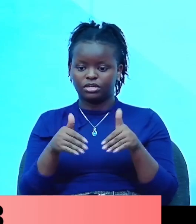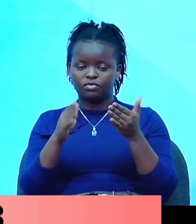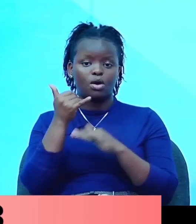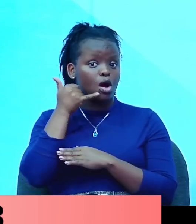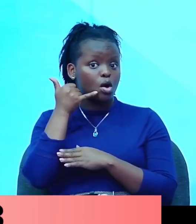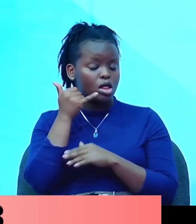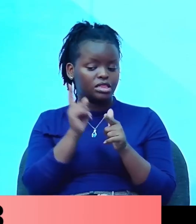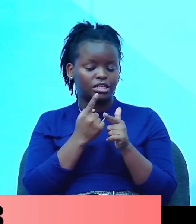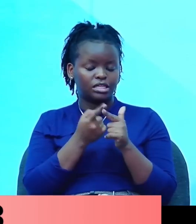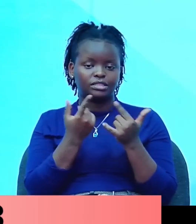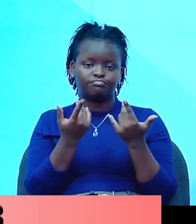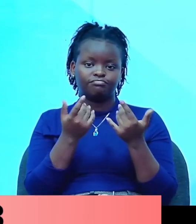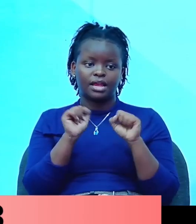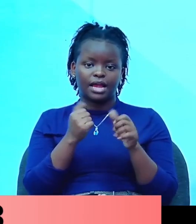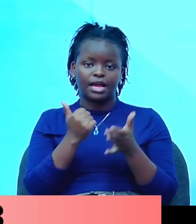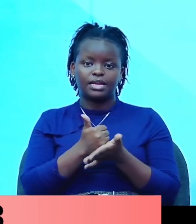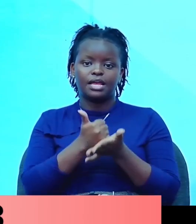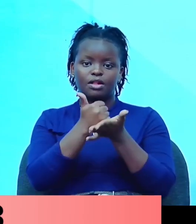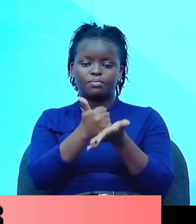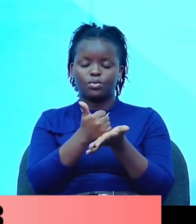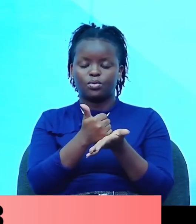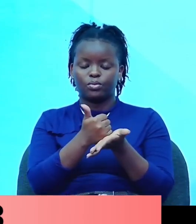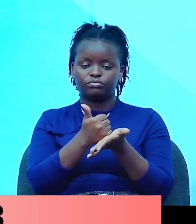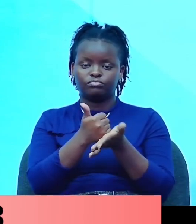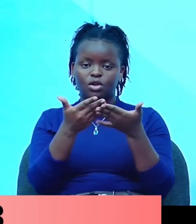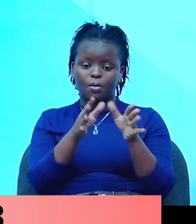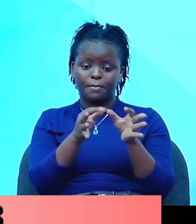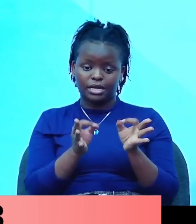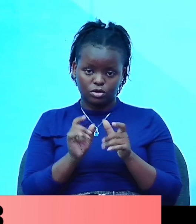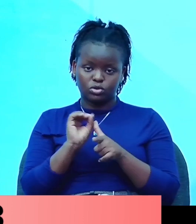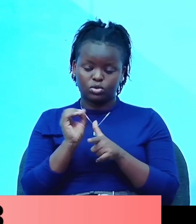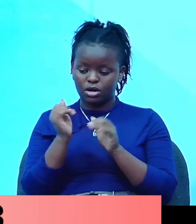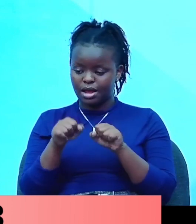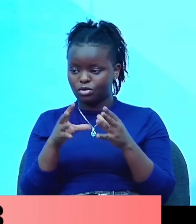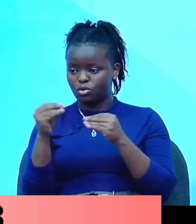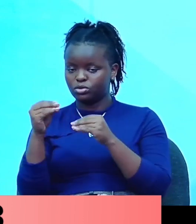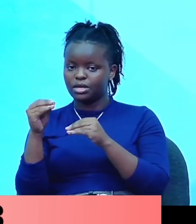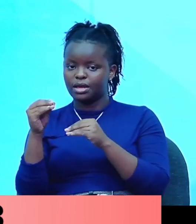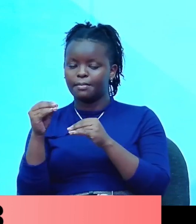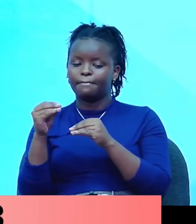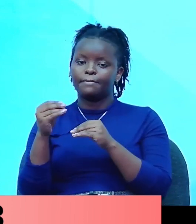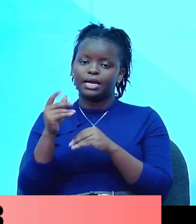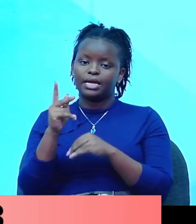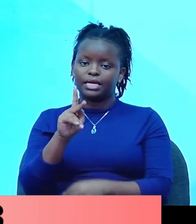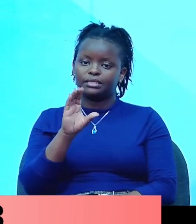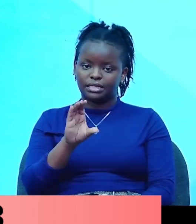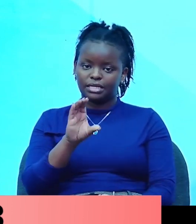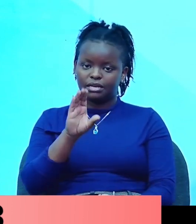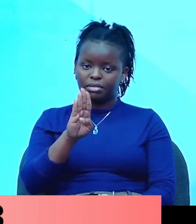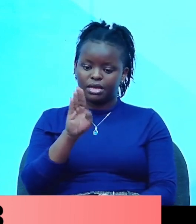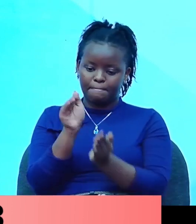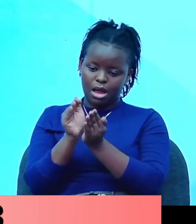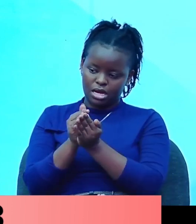see you. So then they can help you open an account. Nice. Or you can visit, the nearest KCB branch in your area. We've